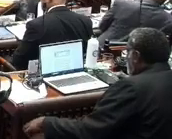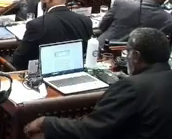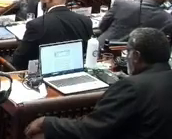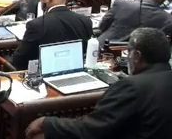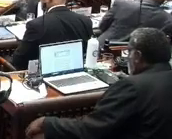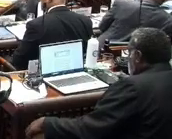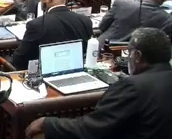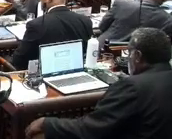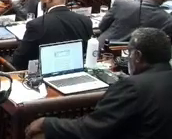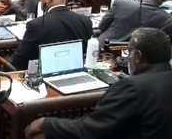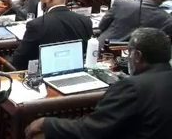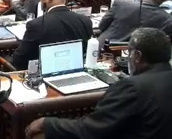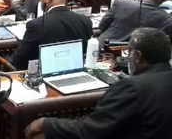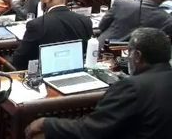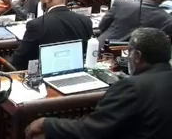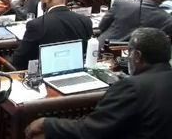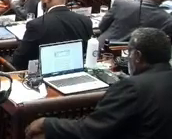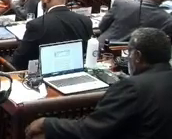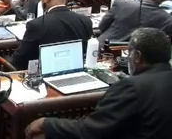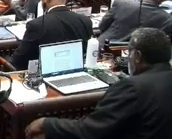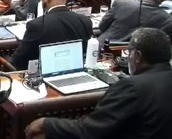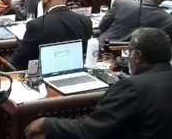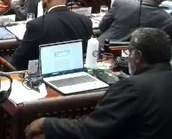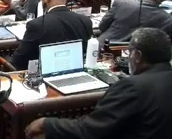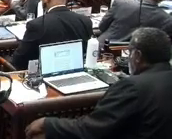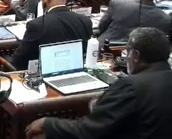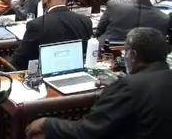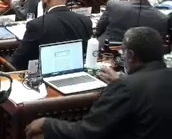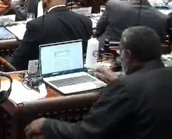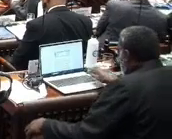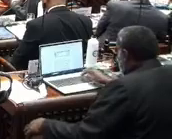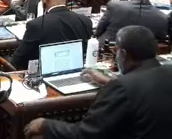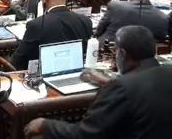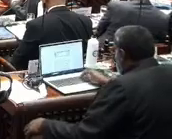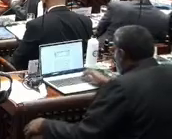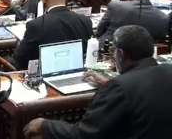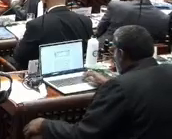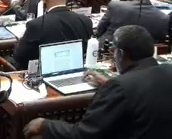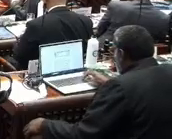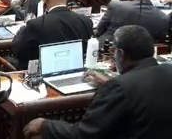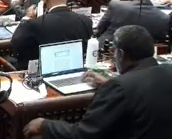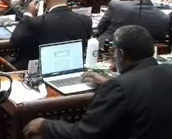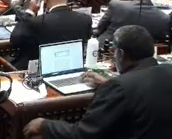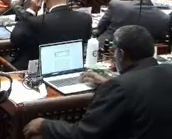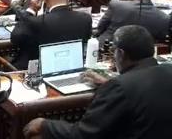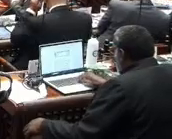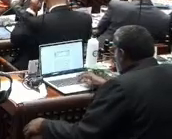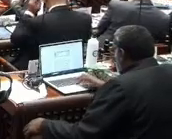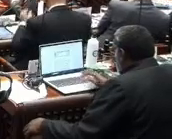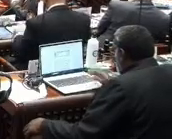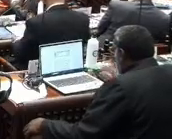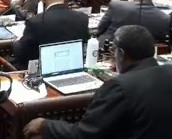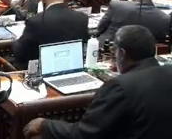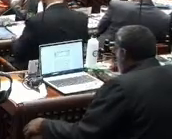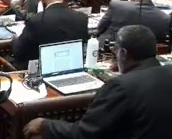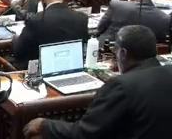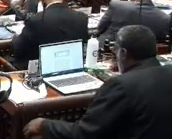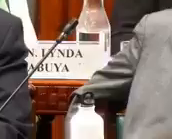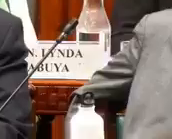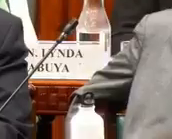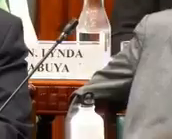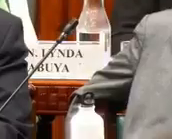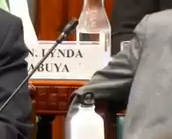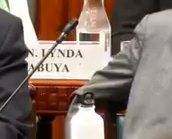Opposition, fellow ministers, Honorable Assistant Ministers, Members of Parliament,